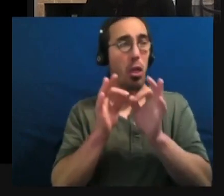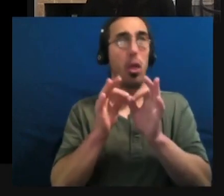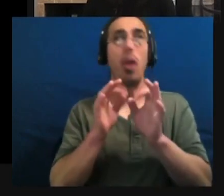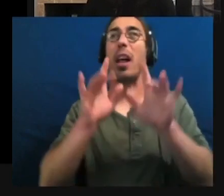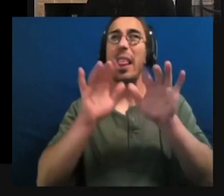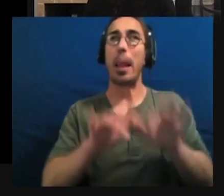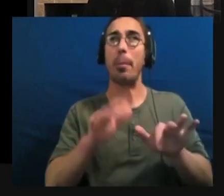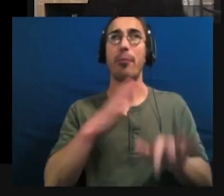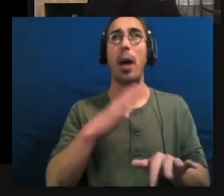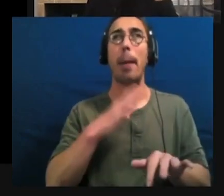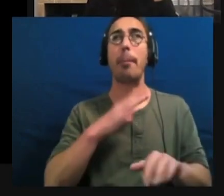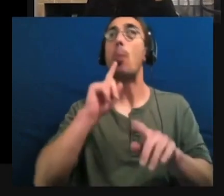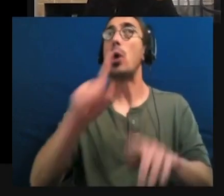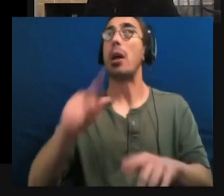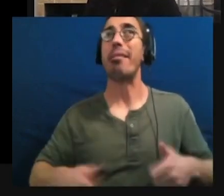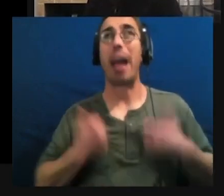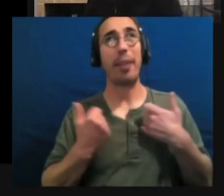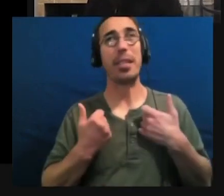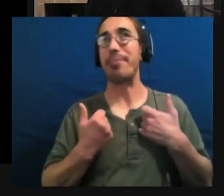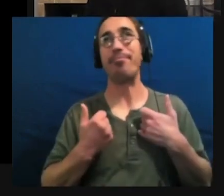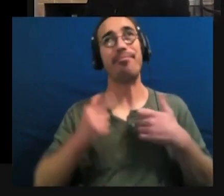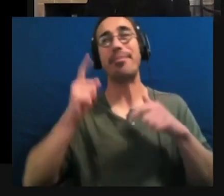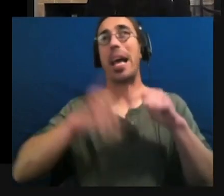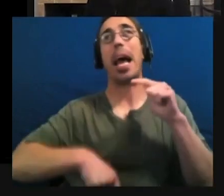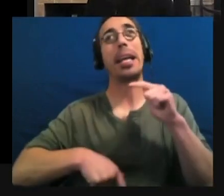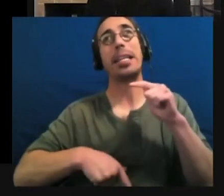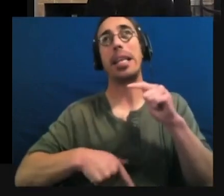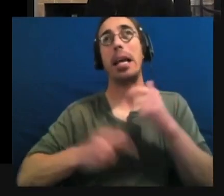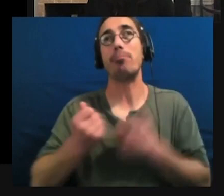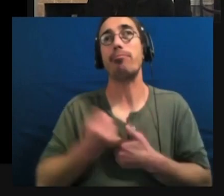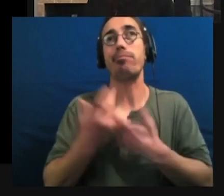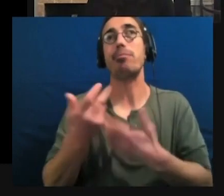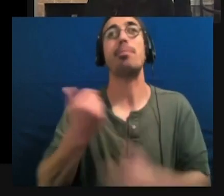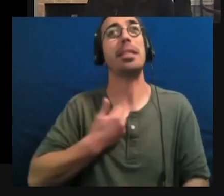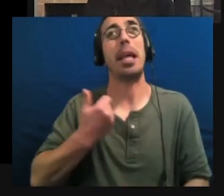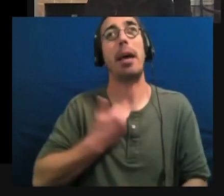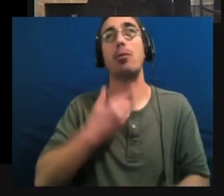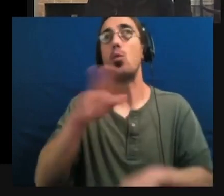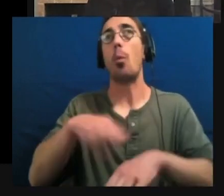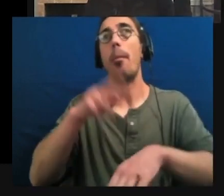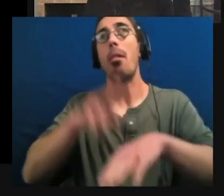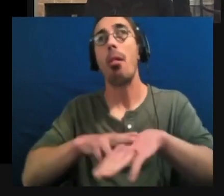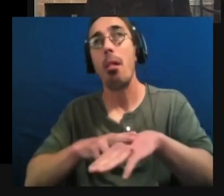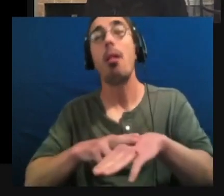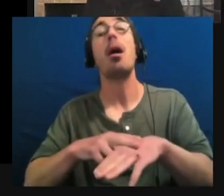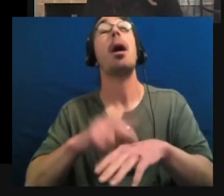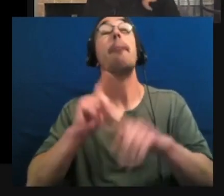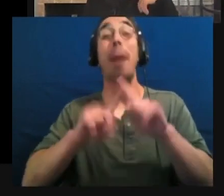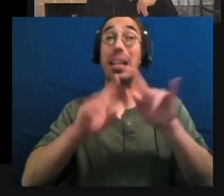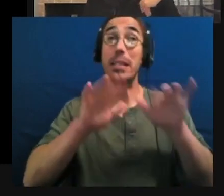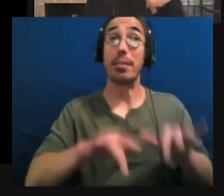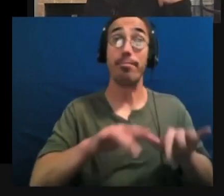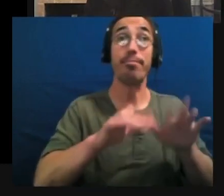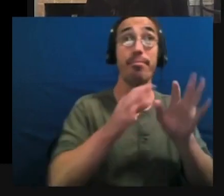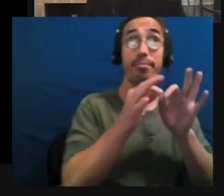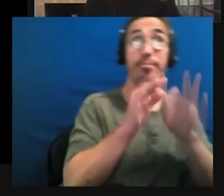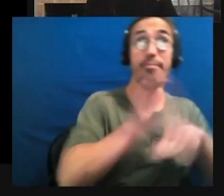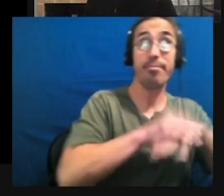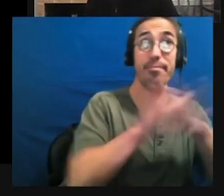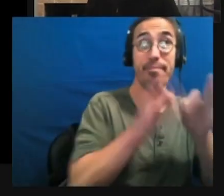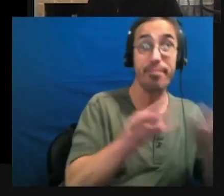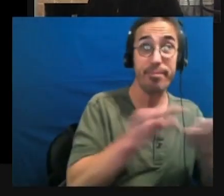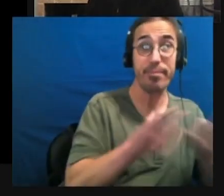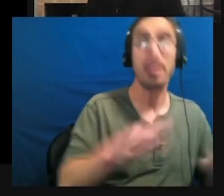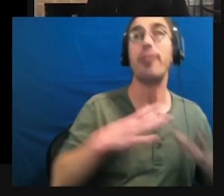would say is why I experienced so many negative responses. And though I can hold off some meltdowns until I get to a safe place